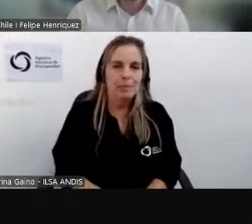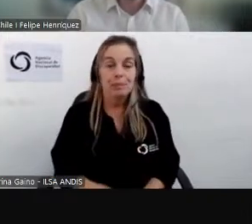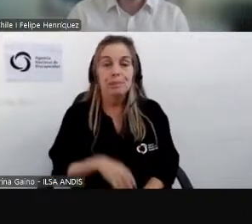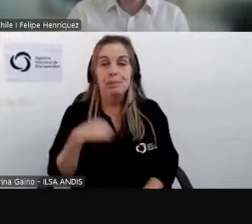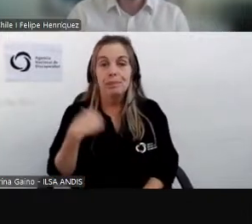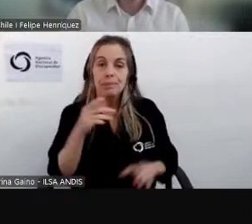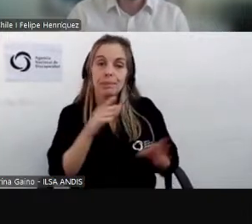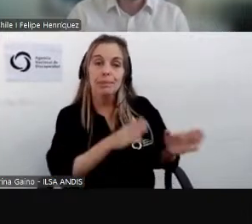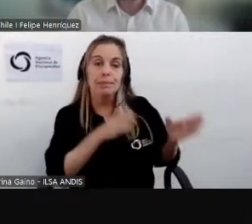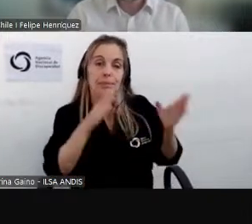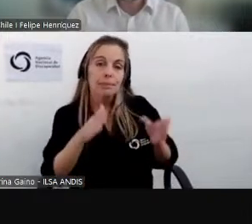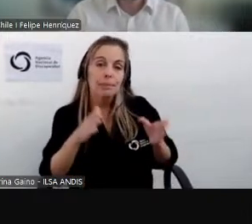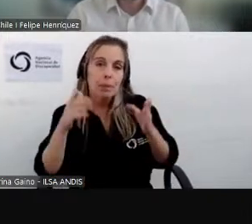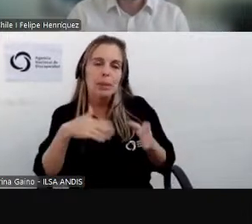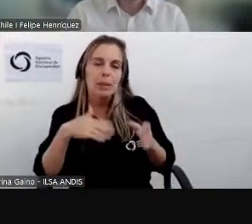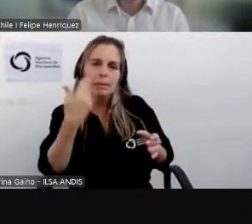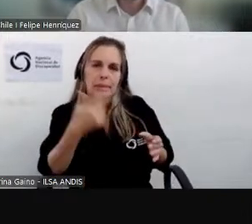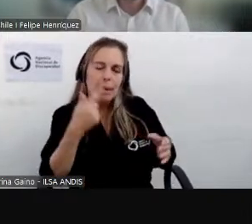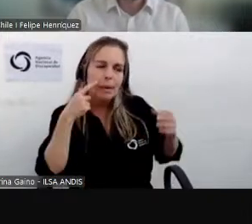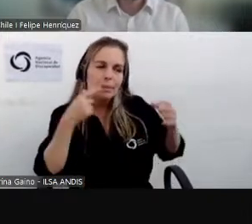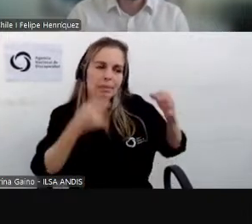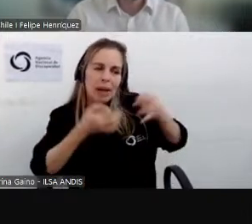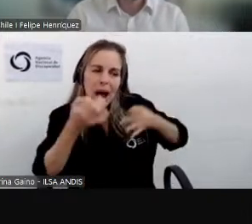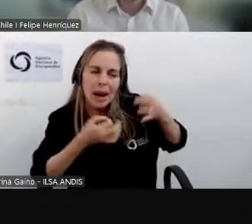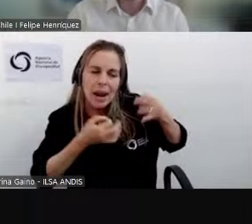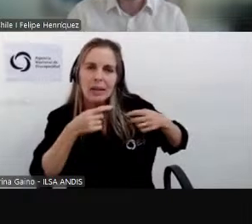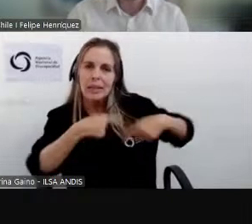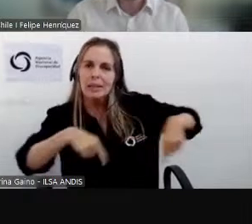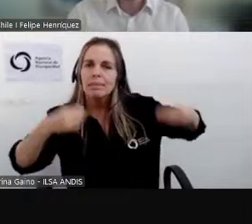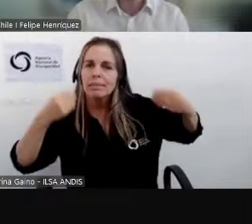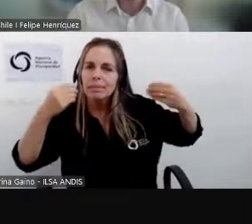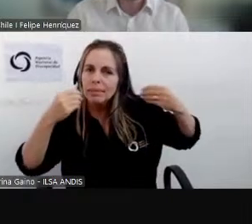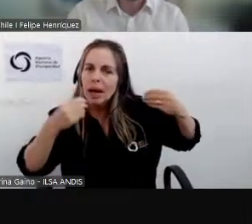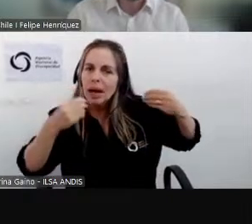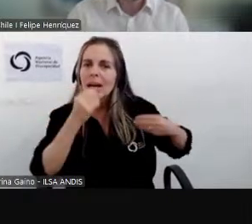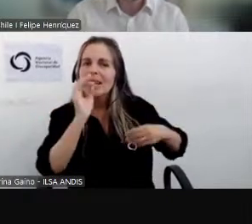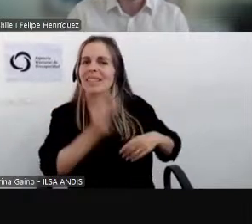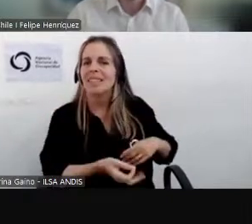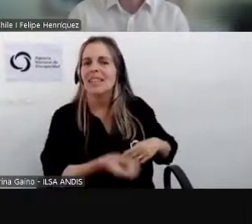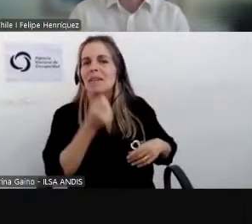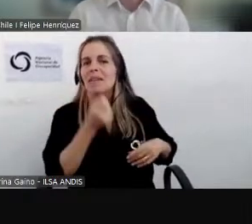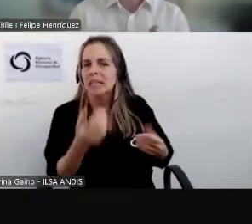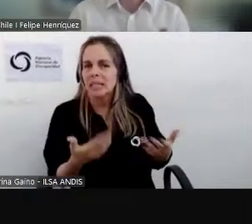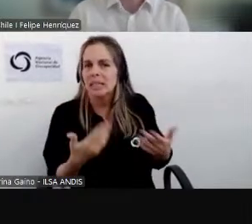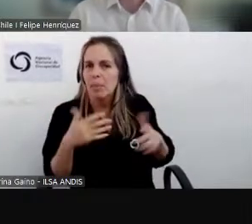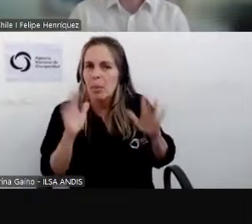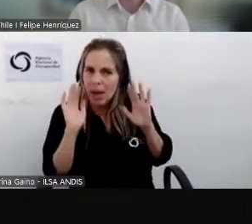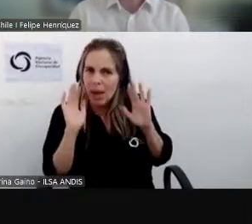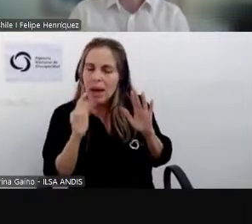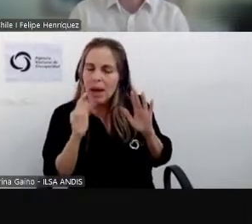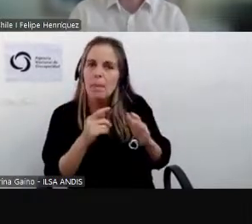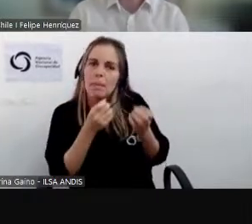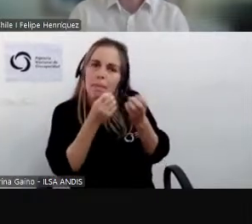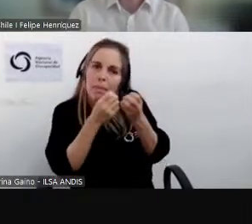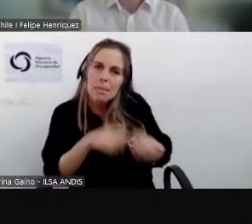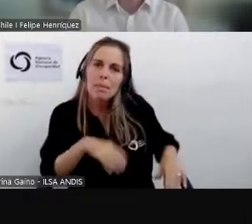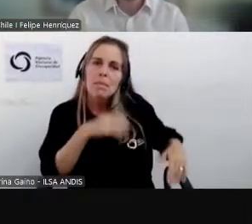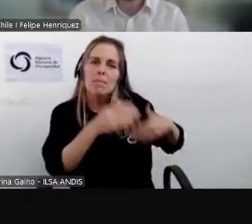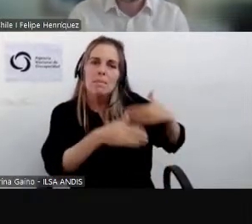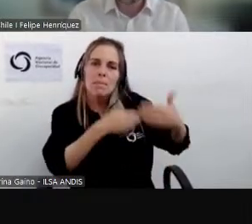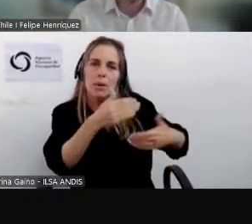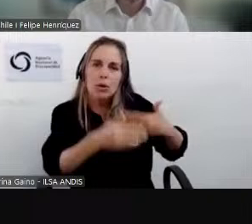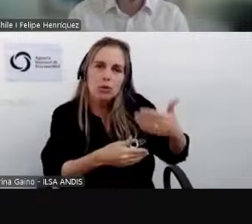based in a different country, and then an assessment is made of all the background information to determine whether there is